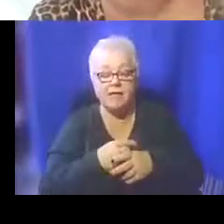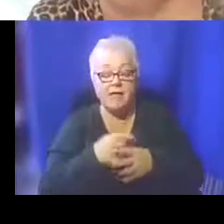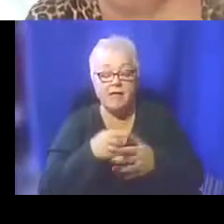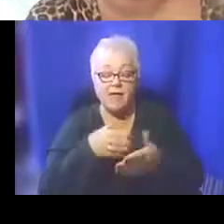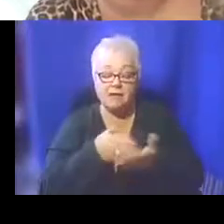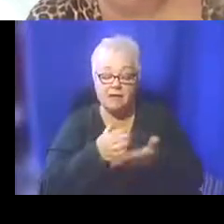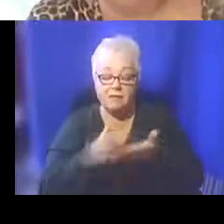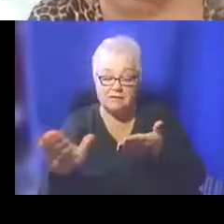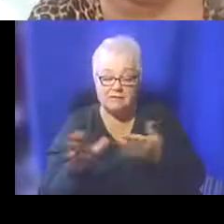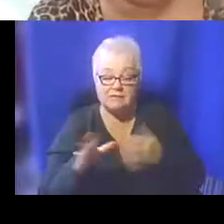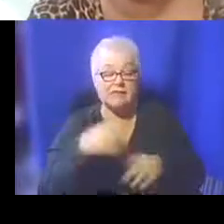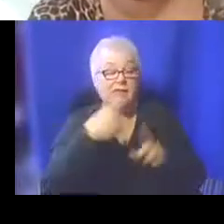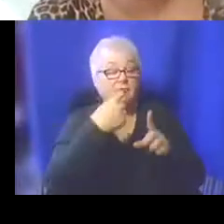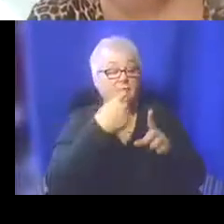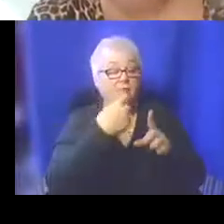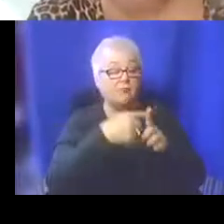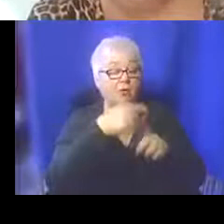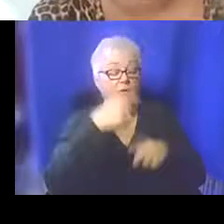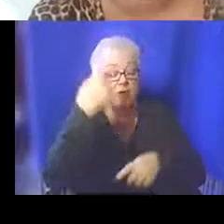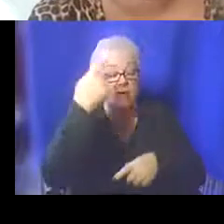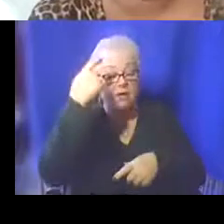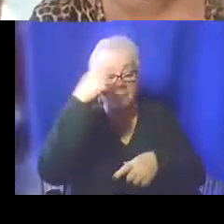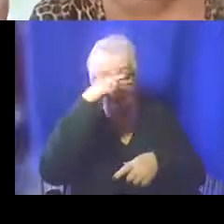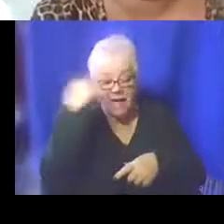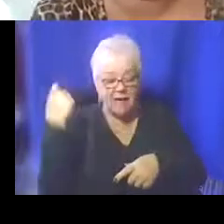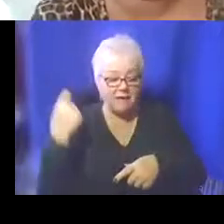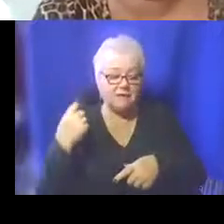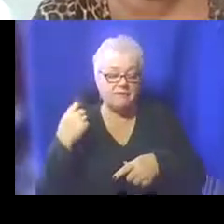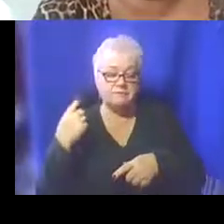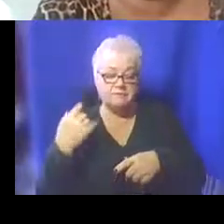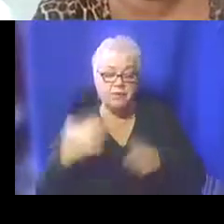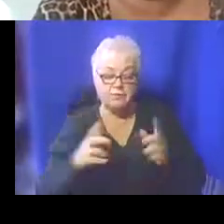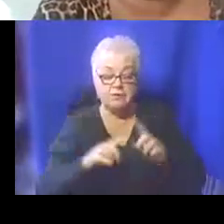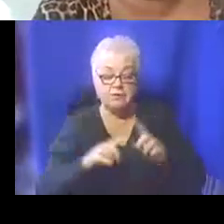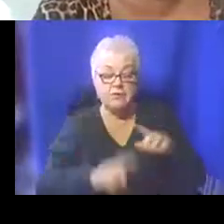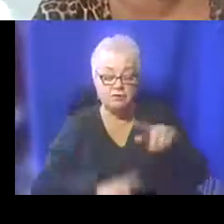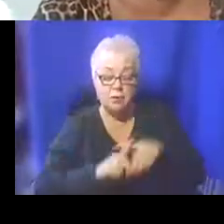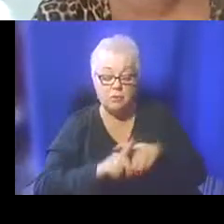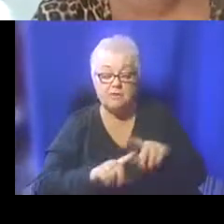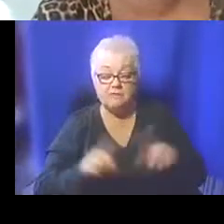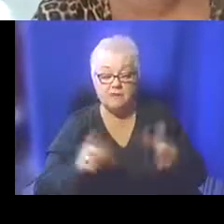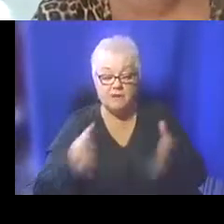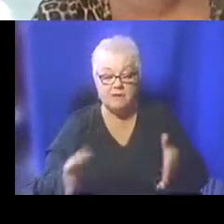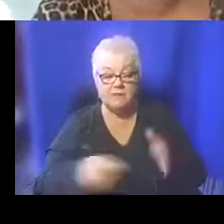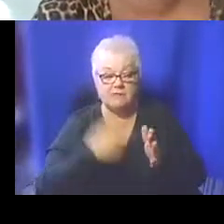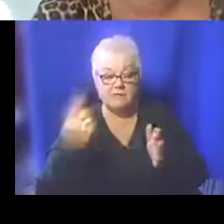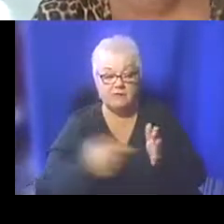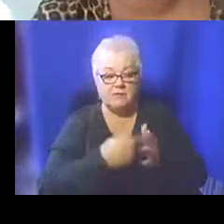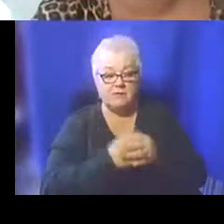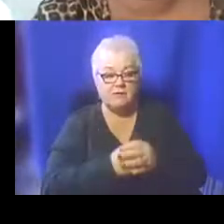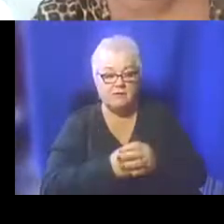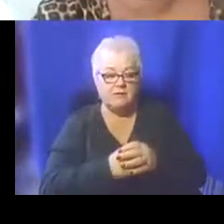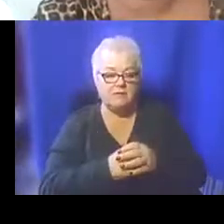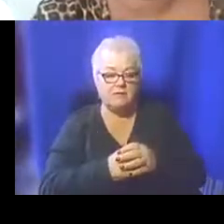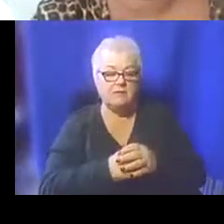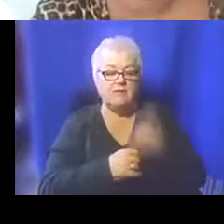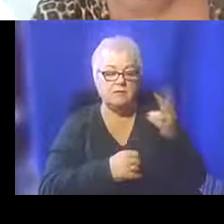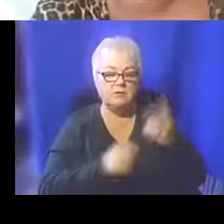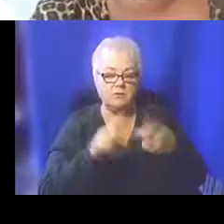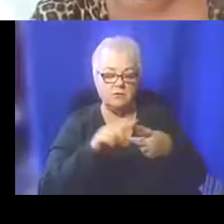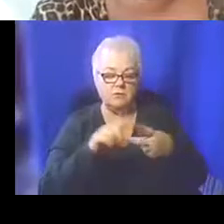and being pro-Black, and they show up in different ways sometimes as well. So 2